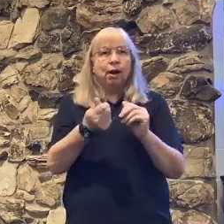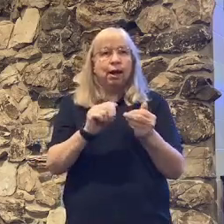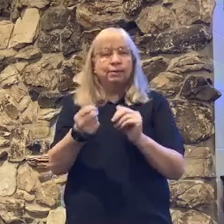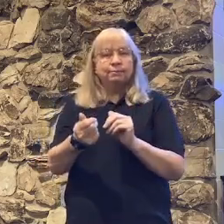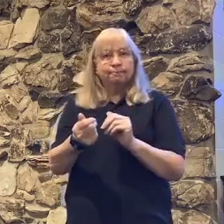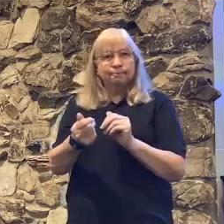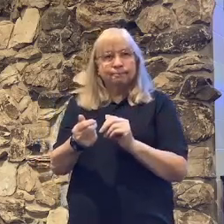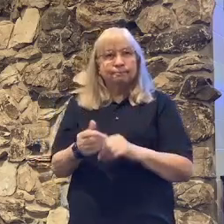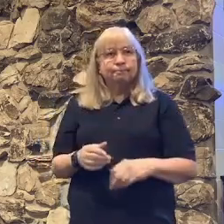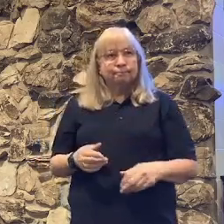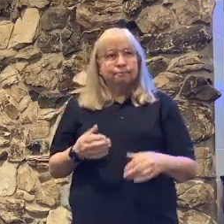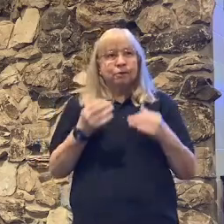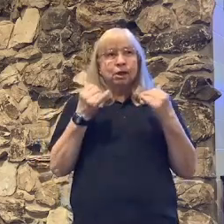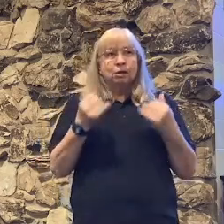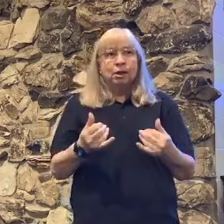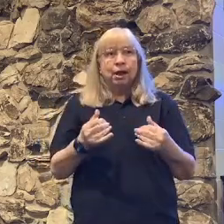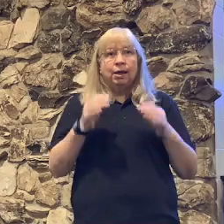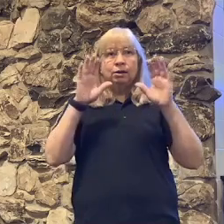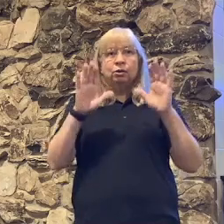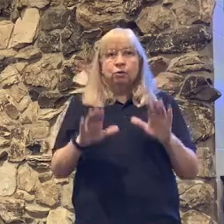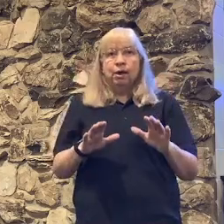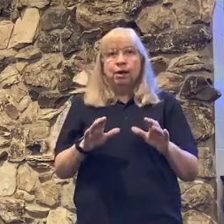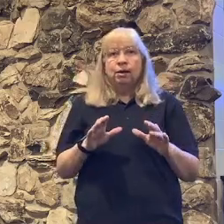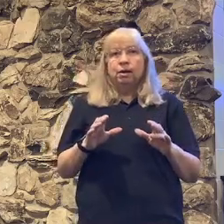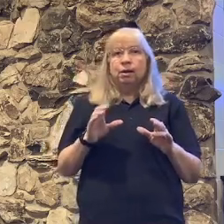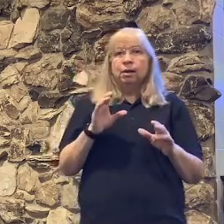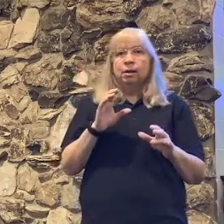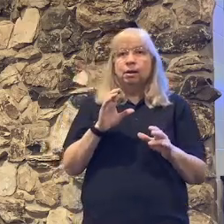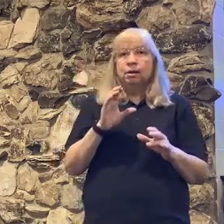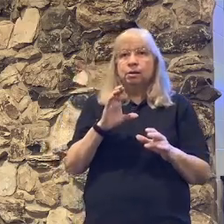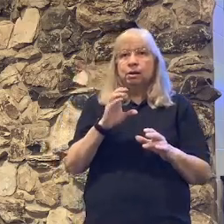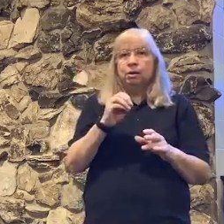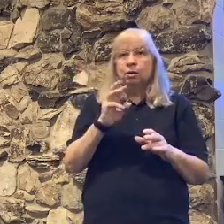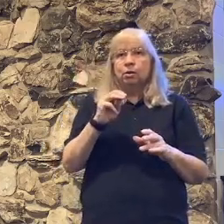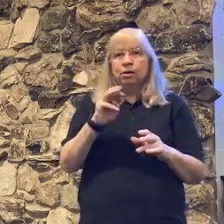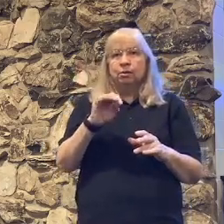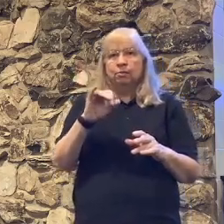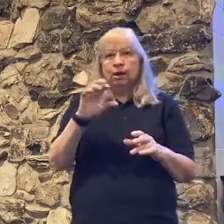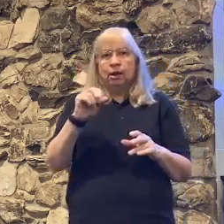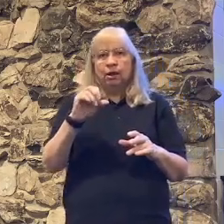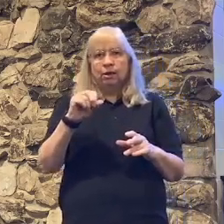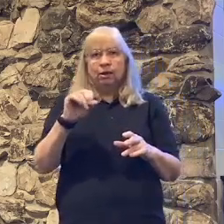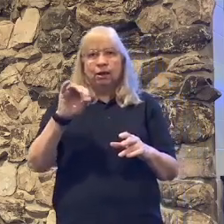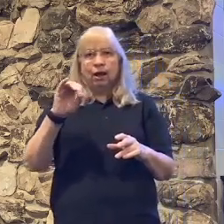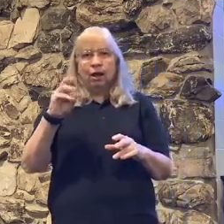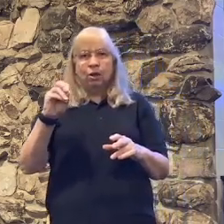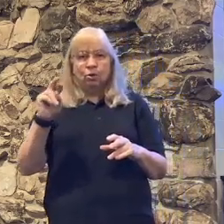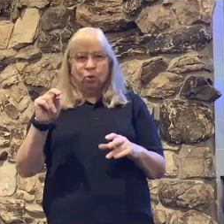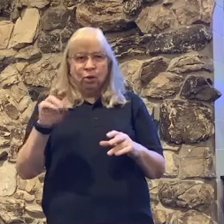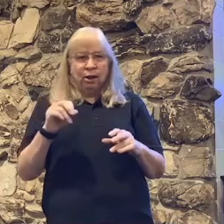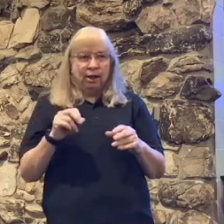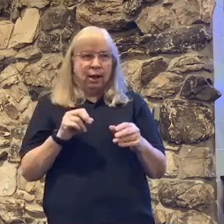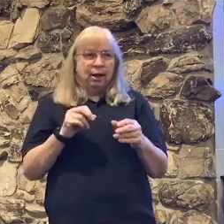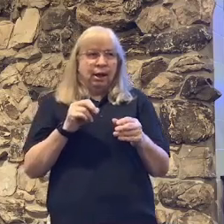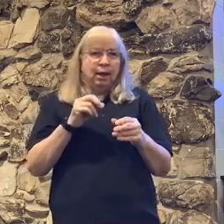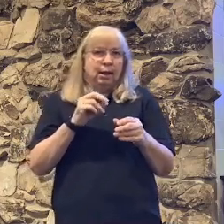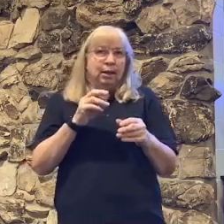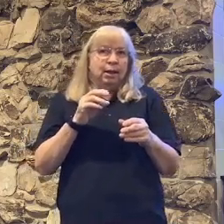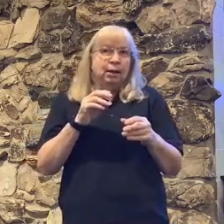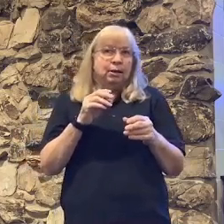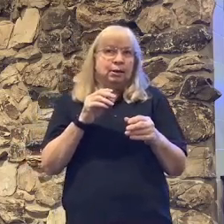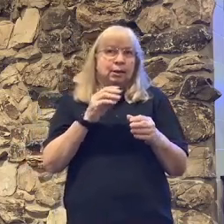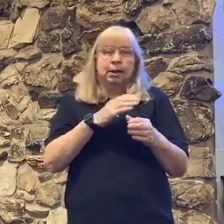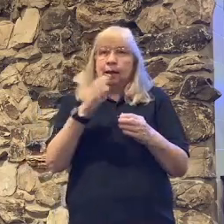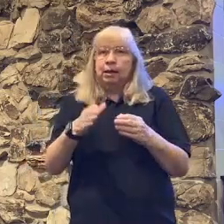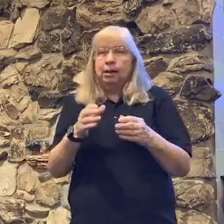So today is the Great Commission. And Matthew's ending is very interesting for me